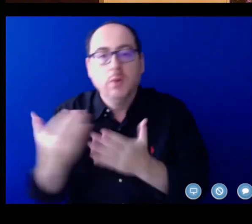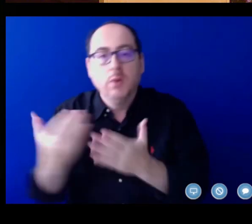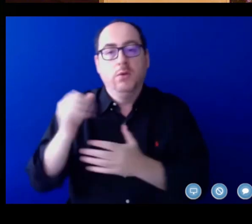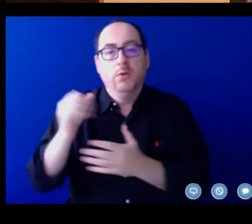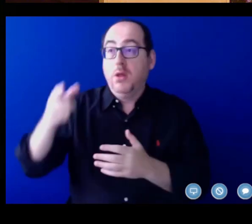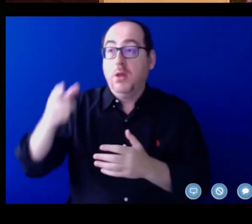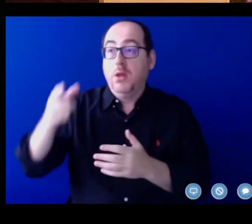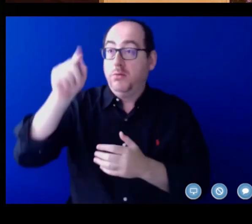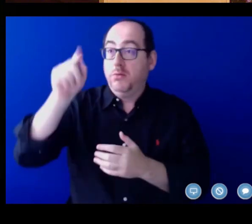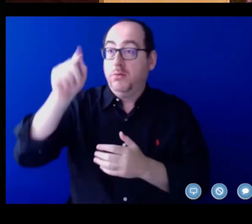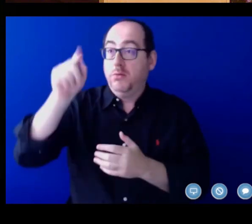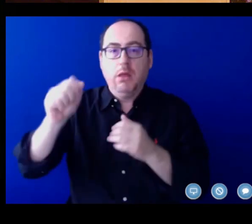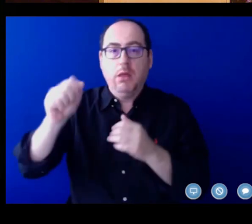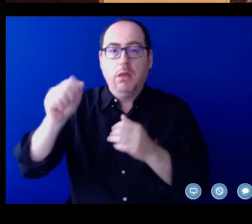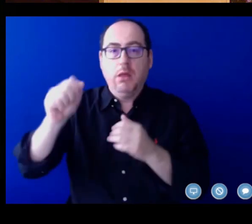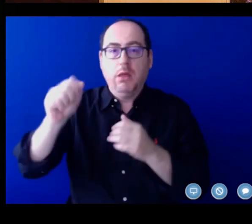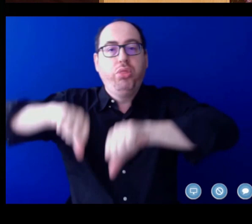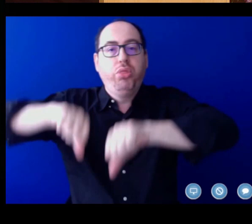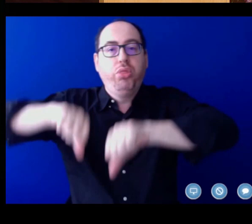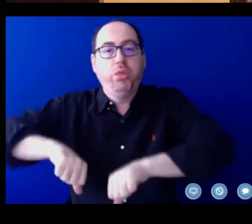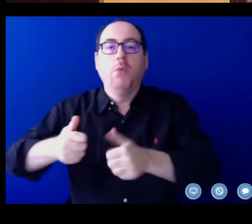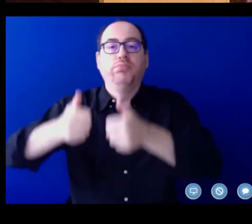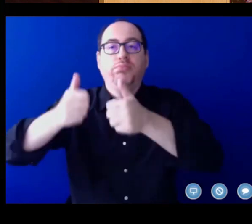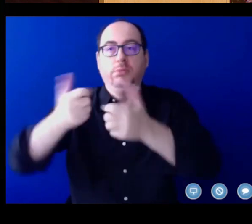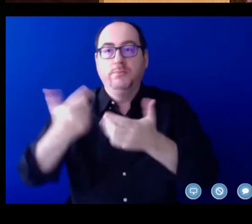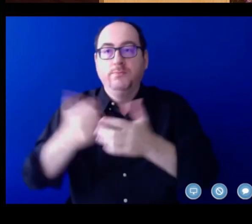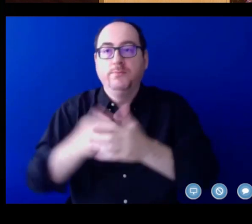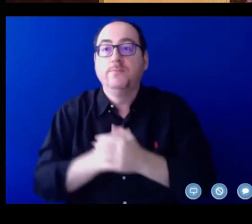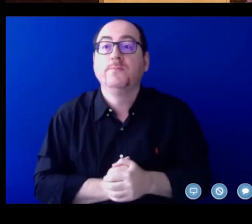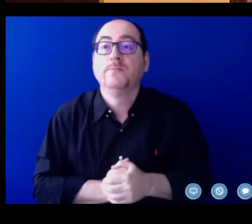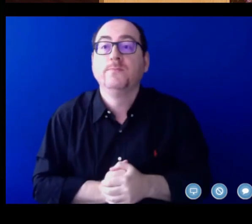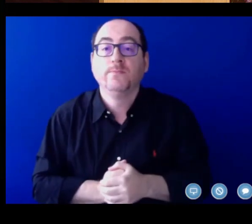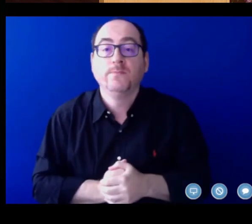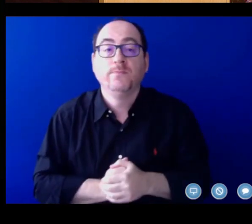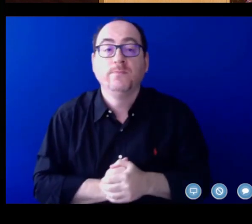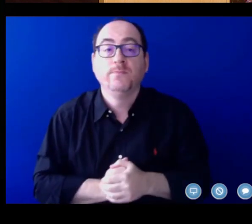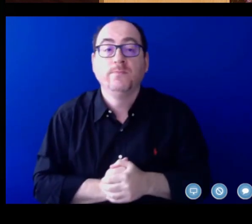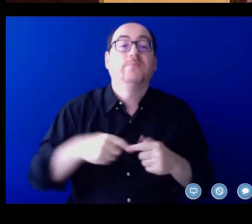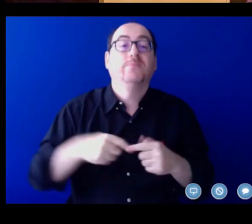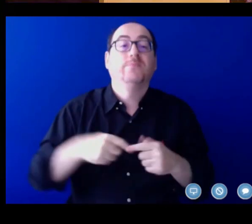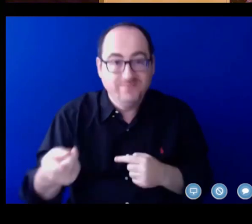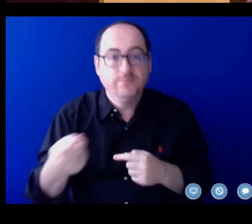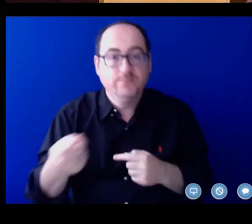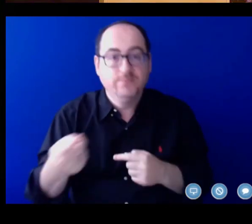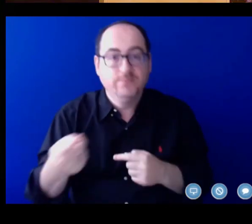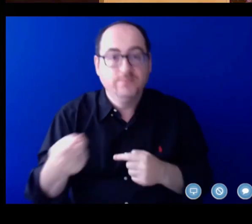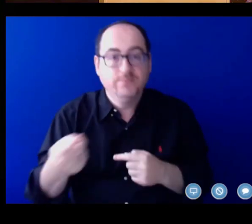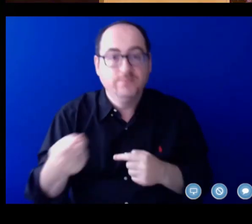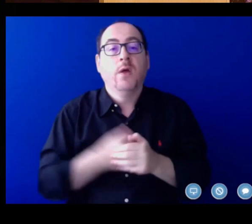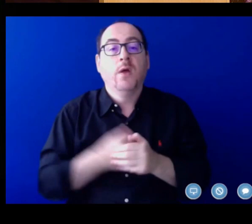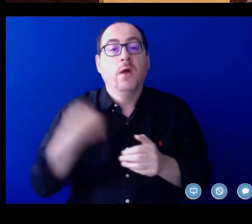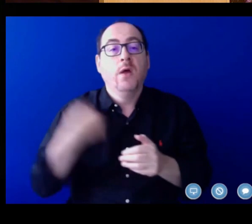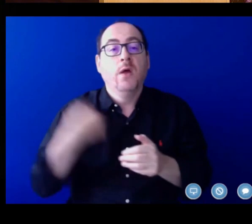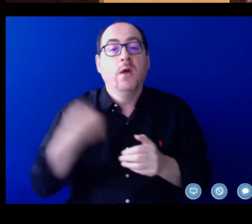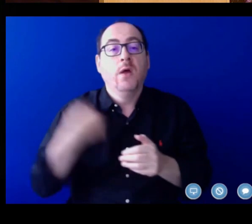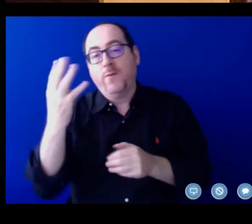UK, looking at domains that support integration for people from refugee backgrounds. And it's work that I've